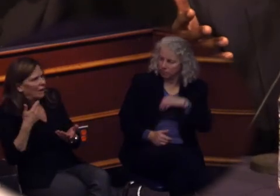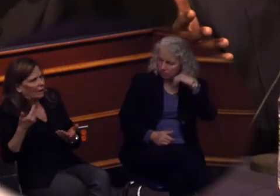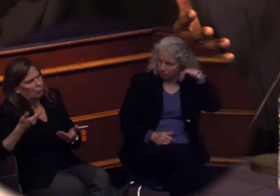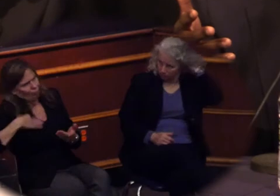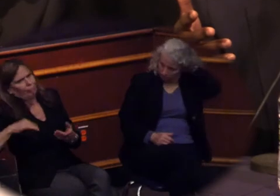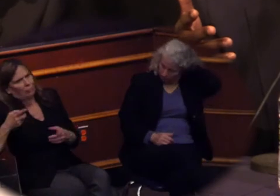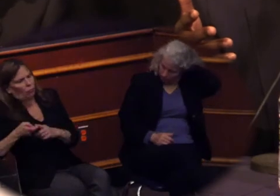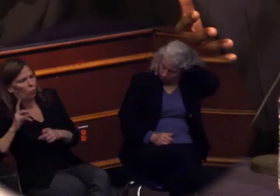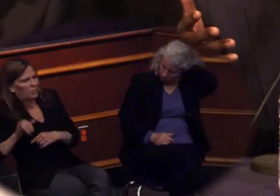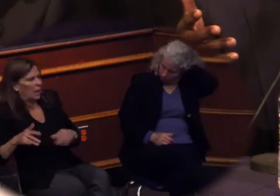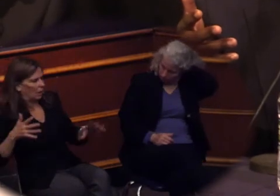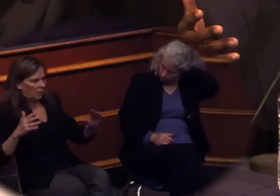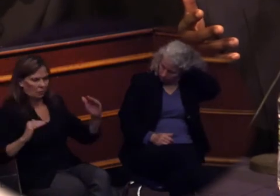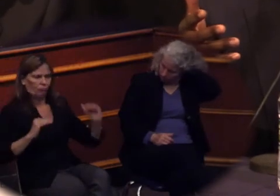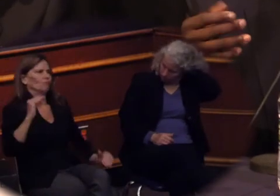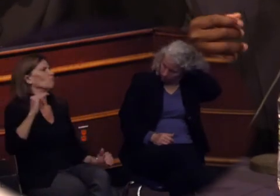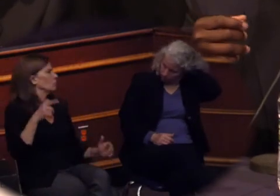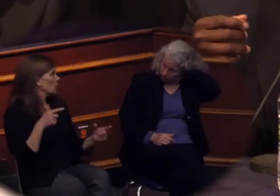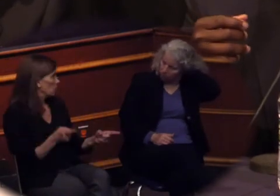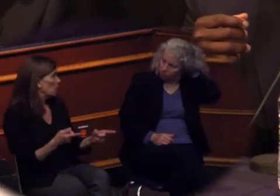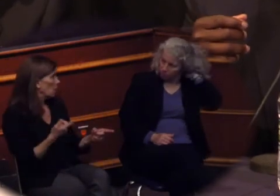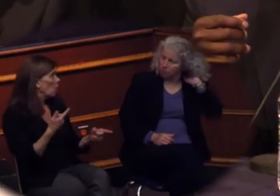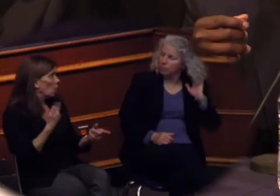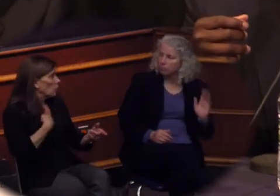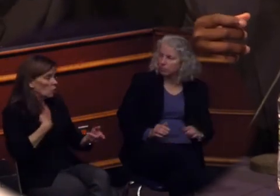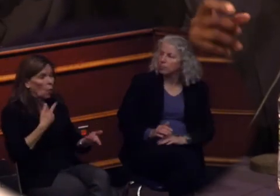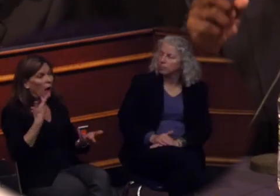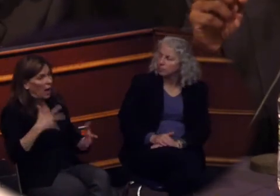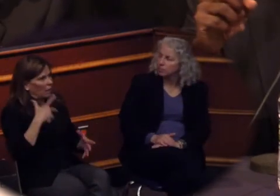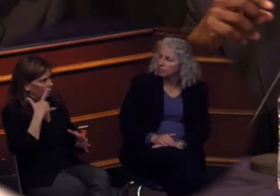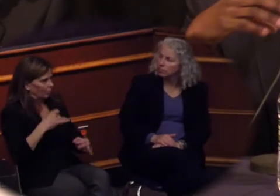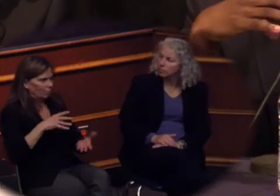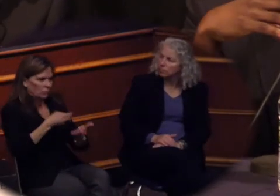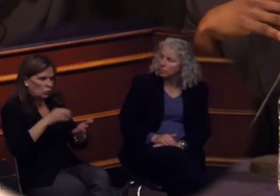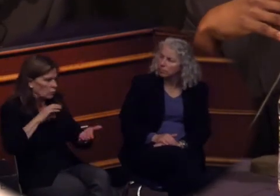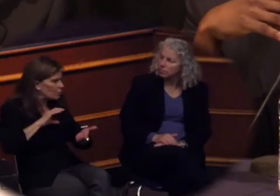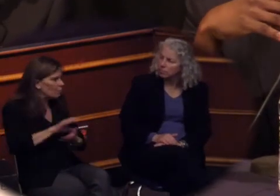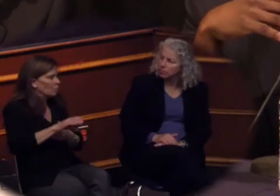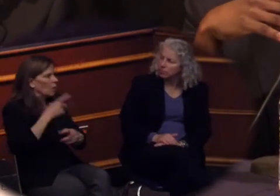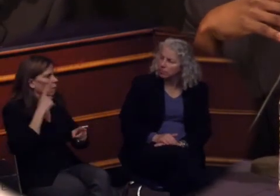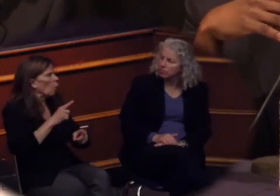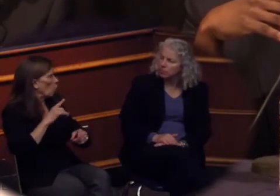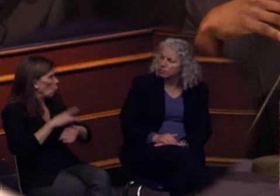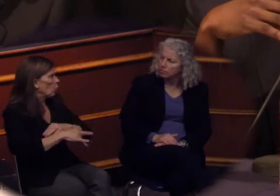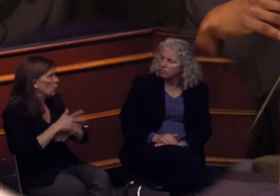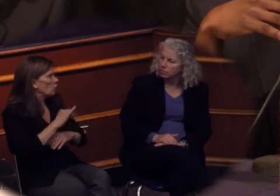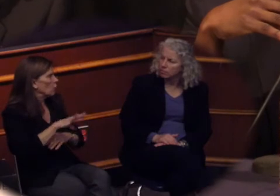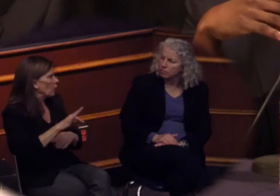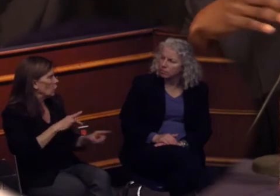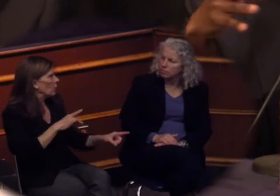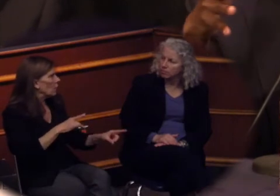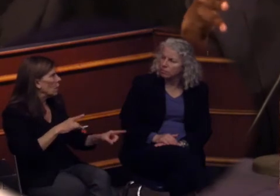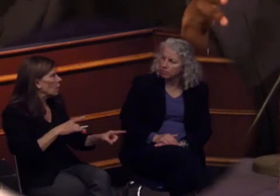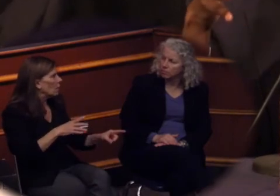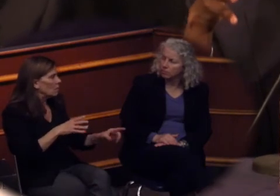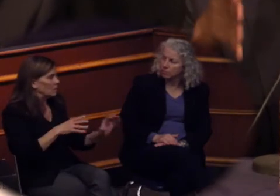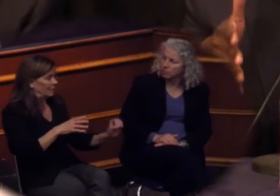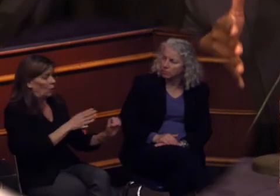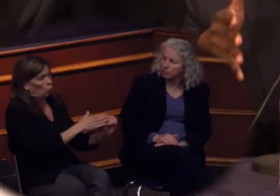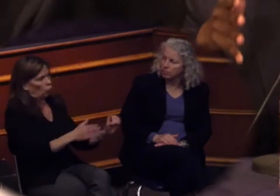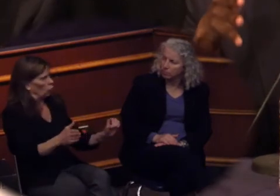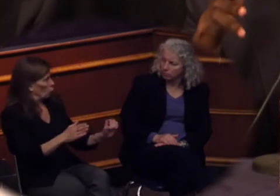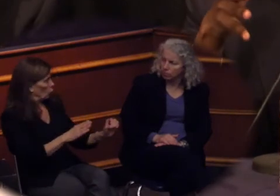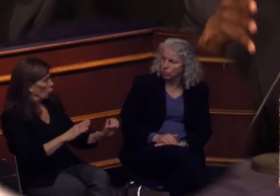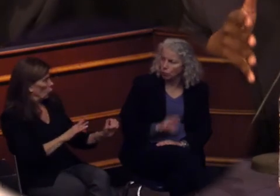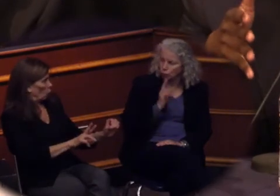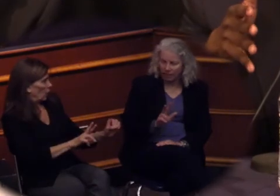$19,000 to send the child to early childhood in Massachusetts, yet zero through three is the most important time for brain development. We have to invest